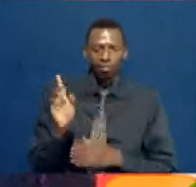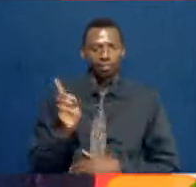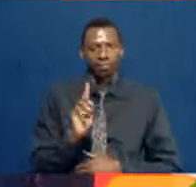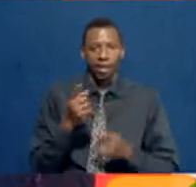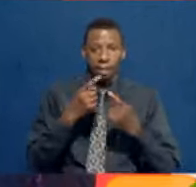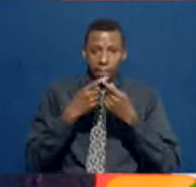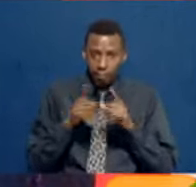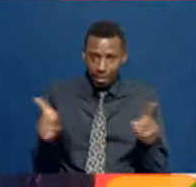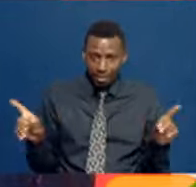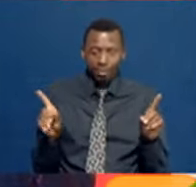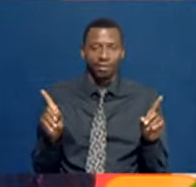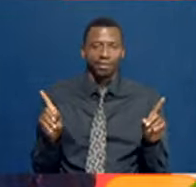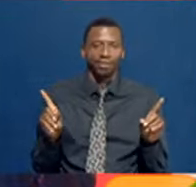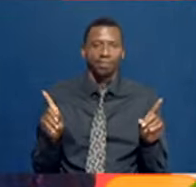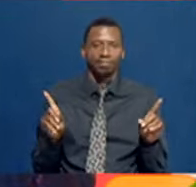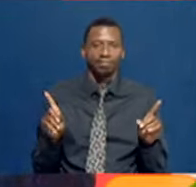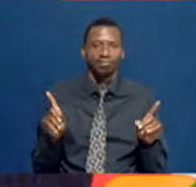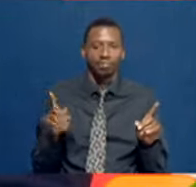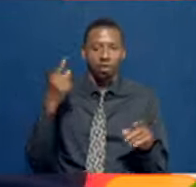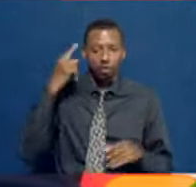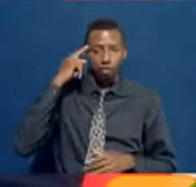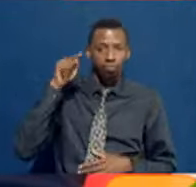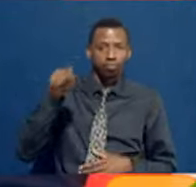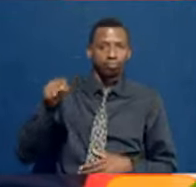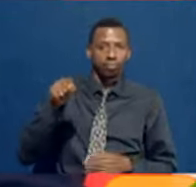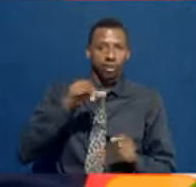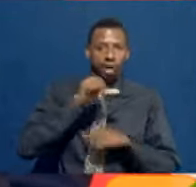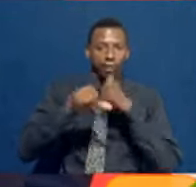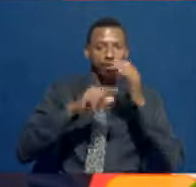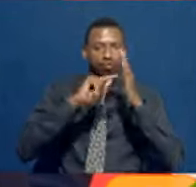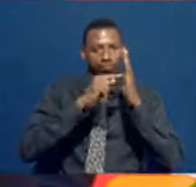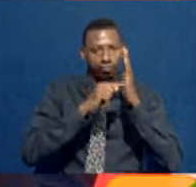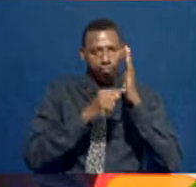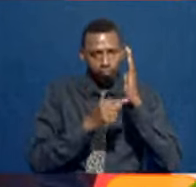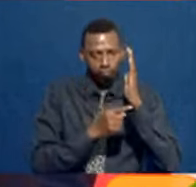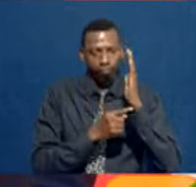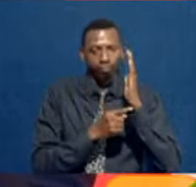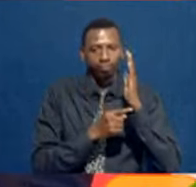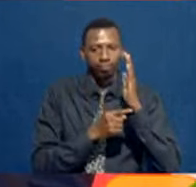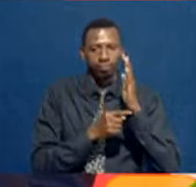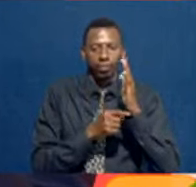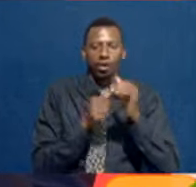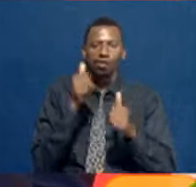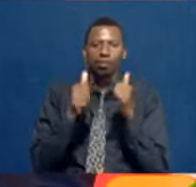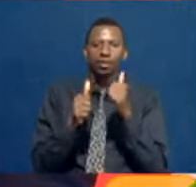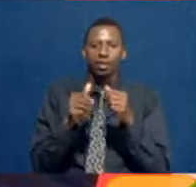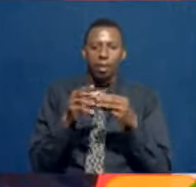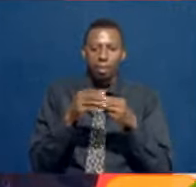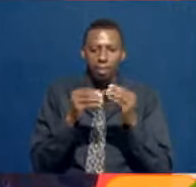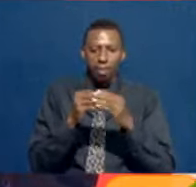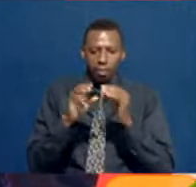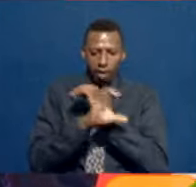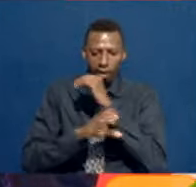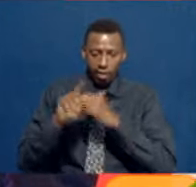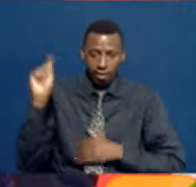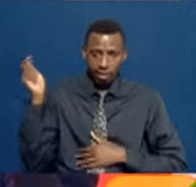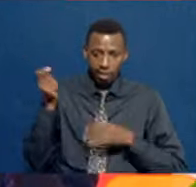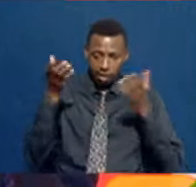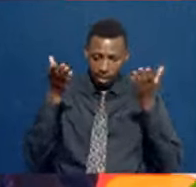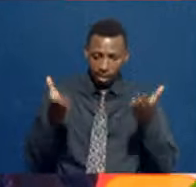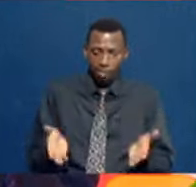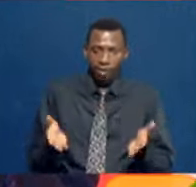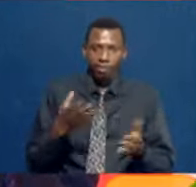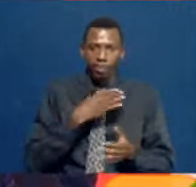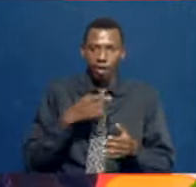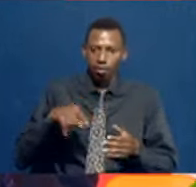But for it, in terms of content that is created in the country, and